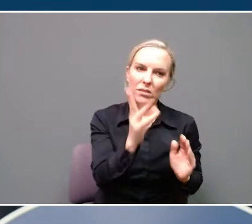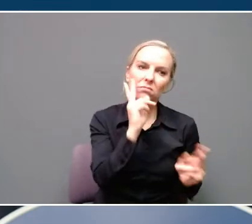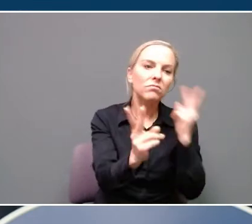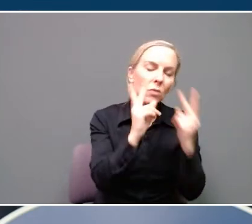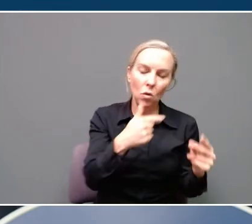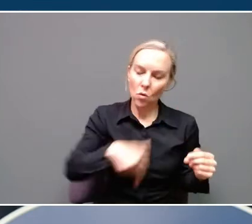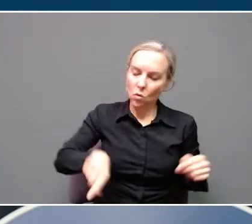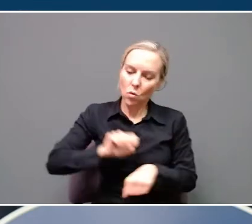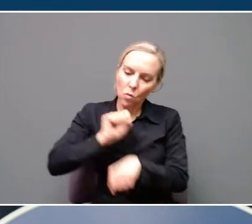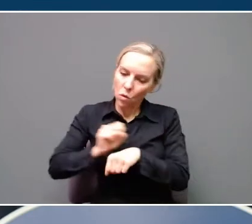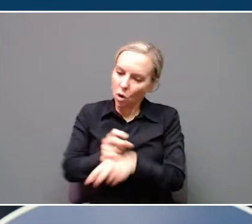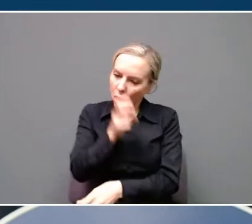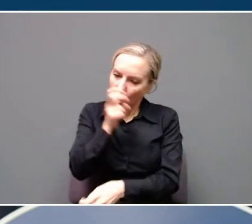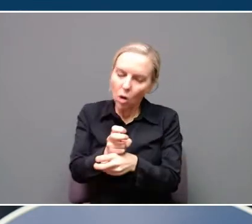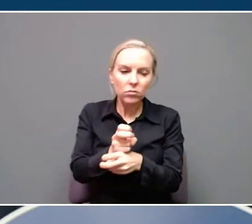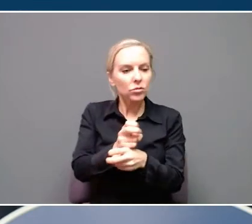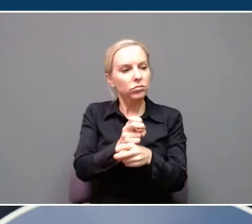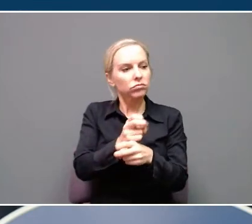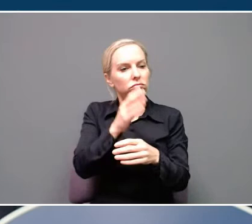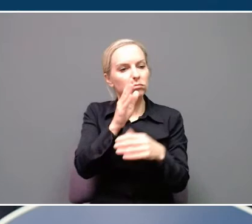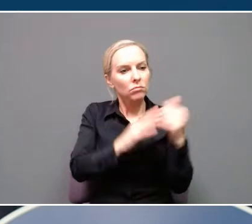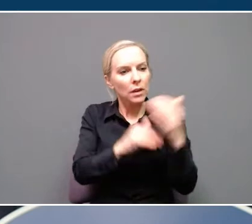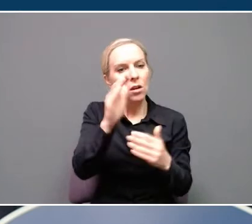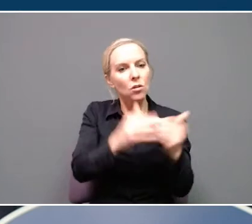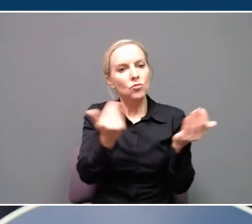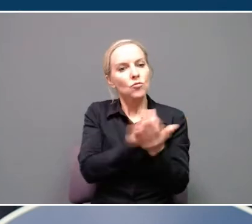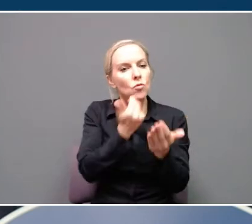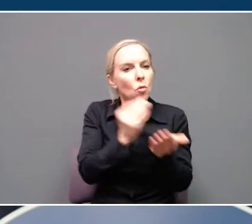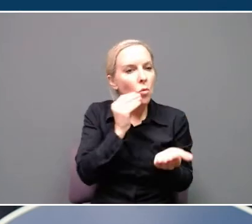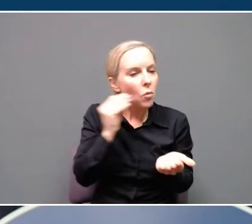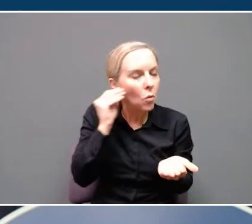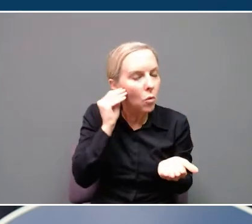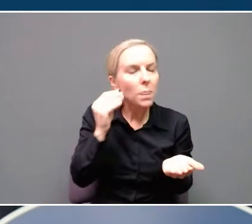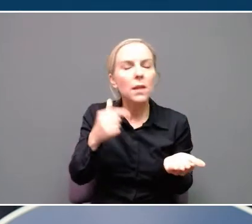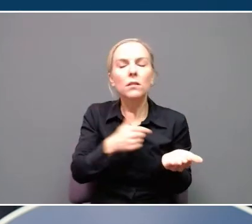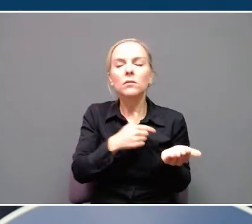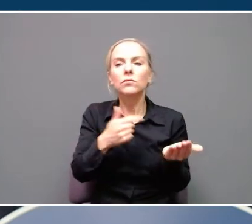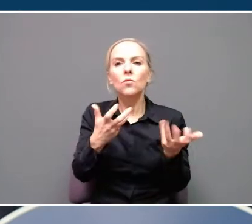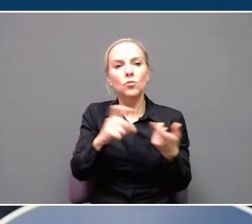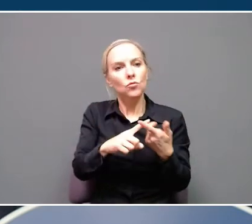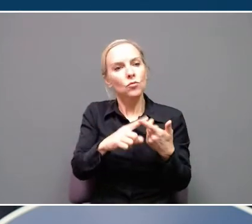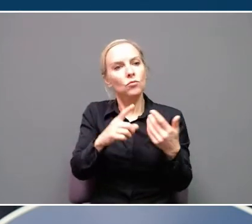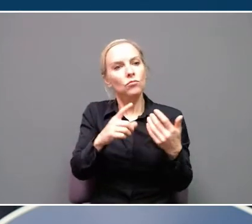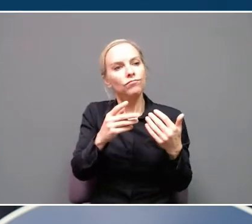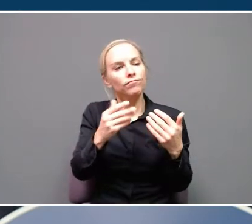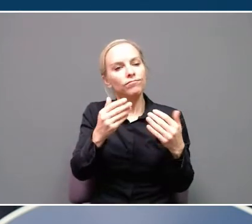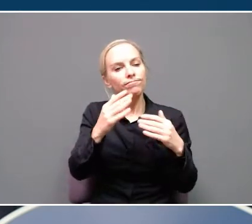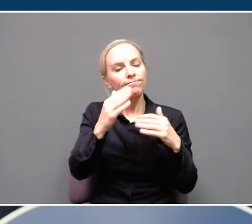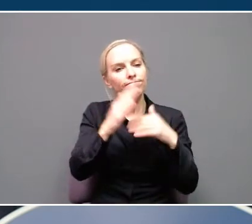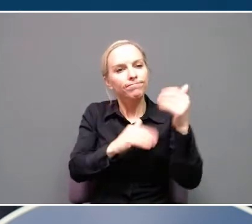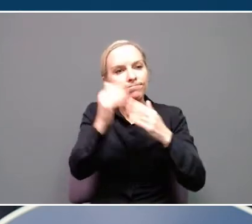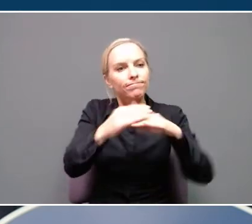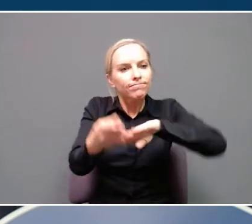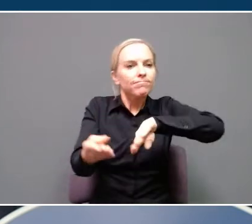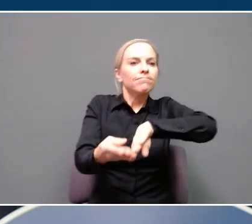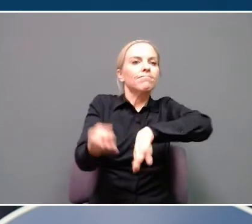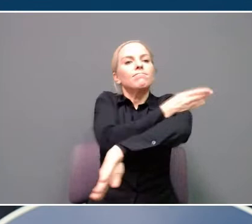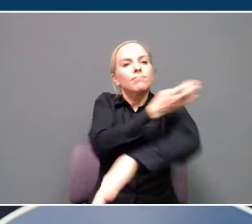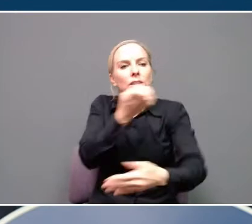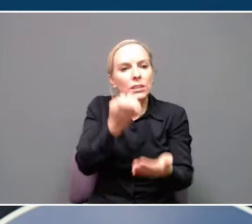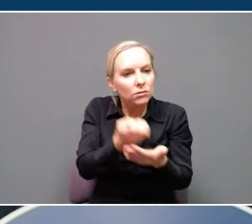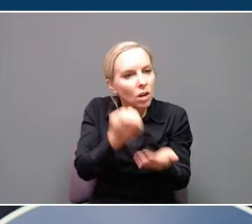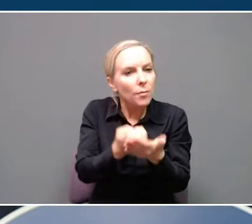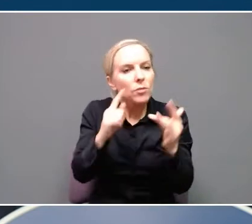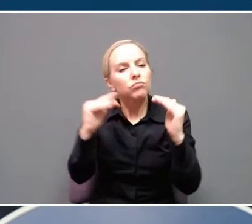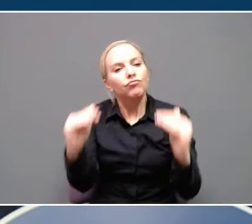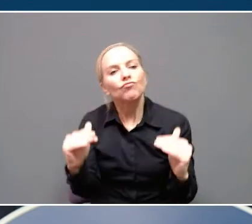rebuild homes. We're working real hard to rebuild an economy, or maybe push it even further, knowing that a